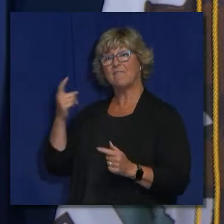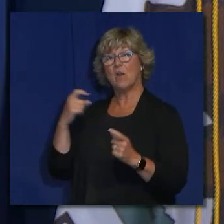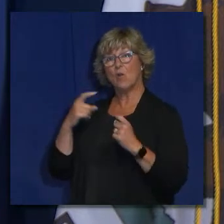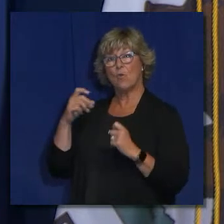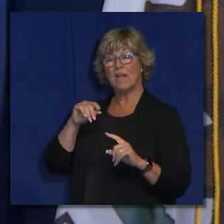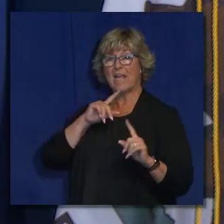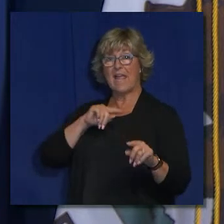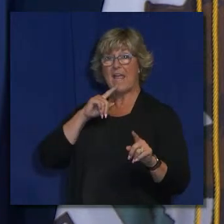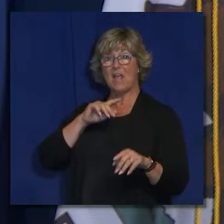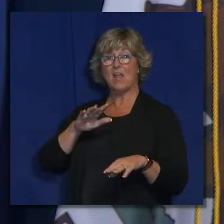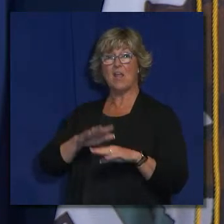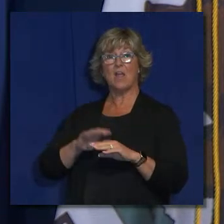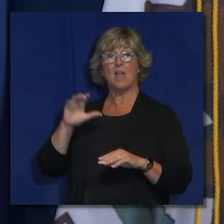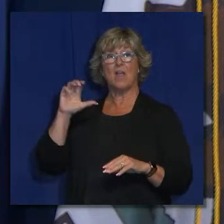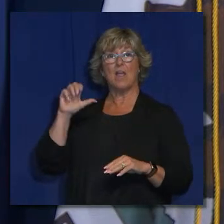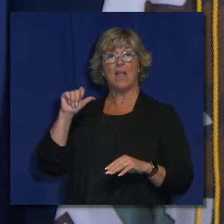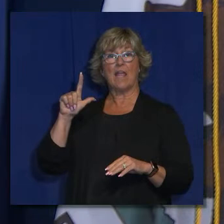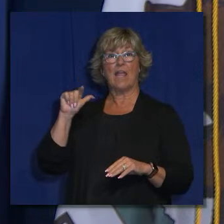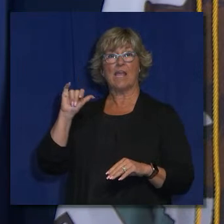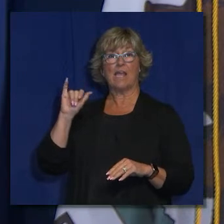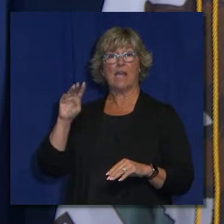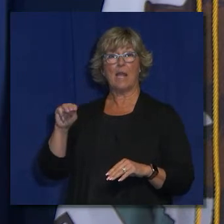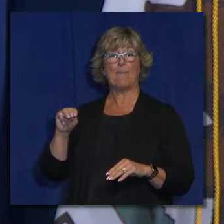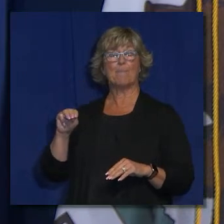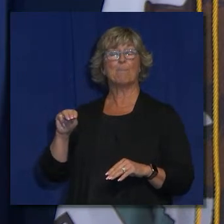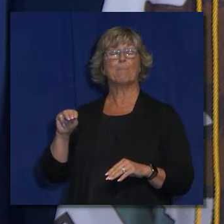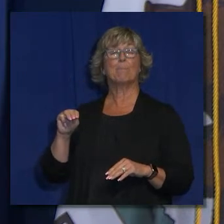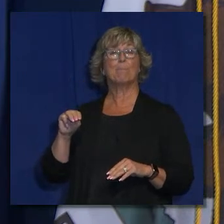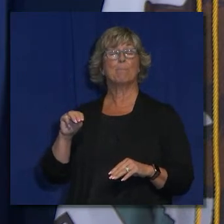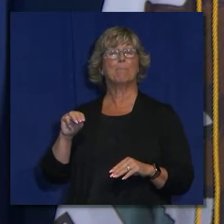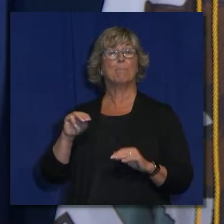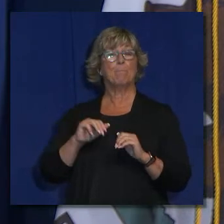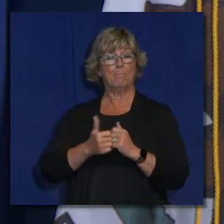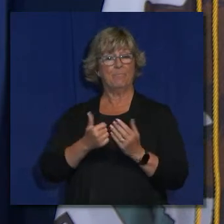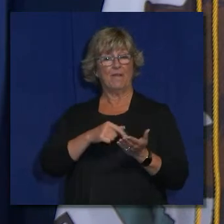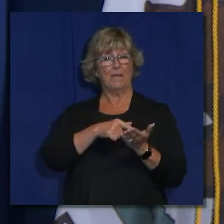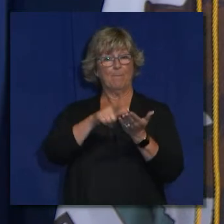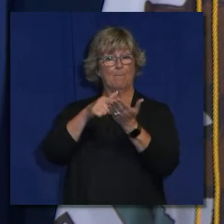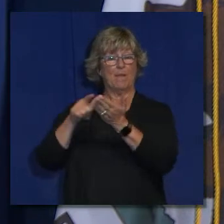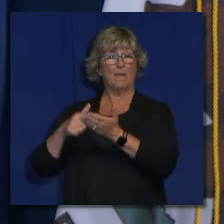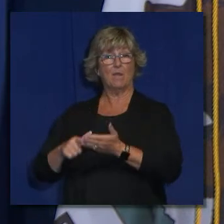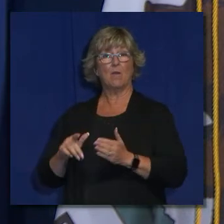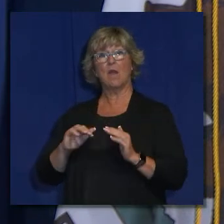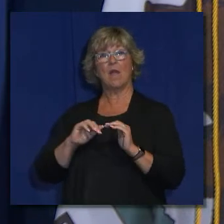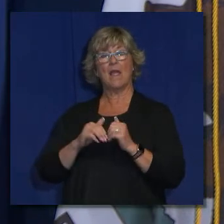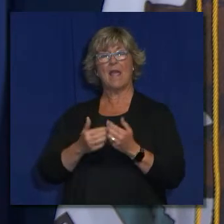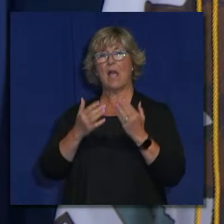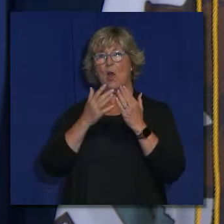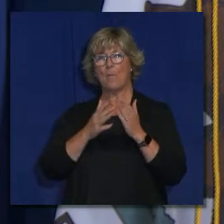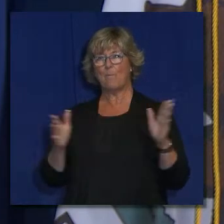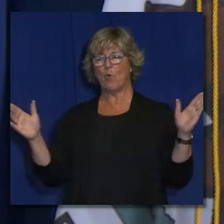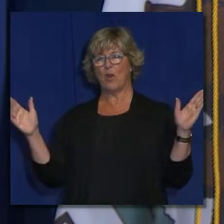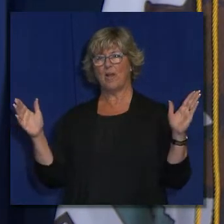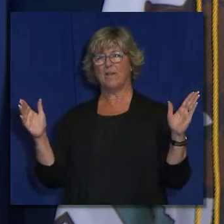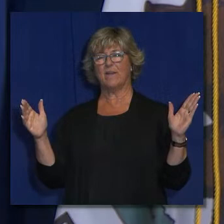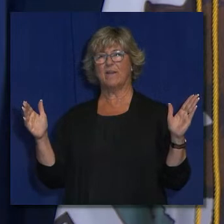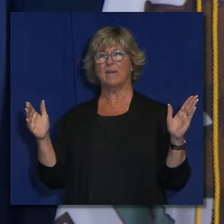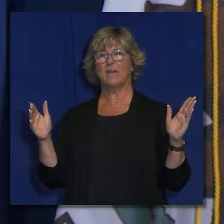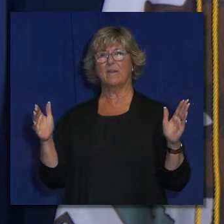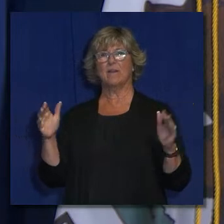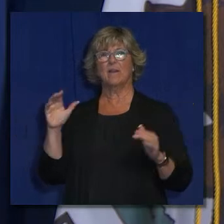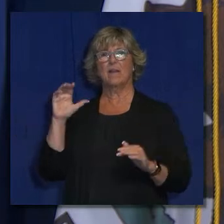and answer on CalAIM and re-procurement. I just want to emphasize how broad-based